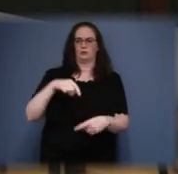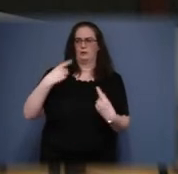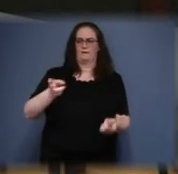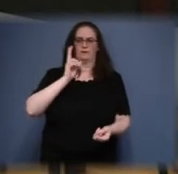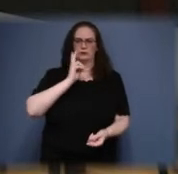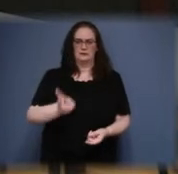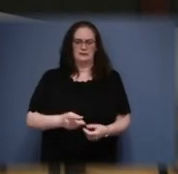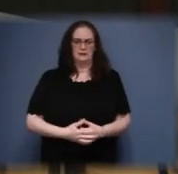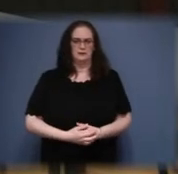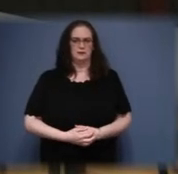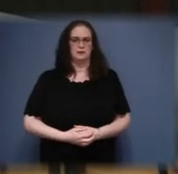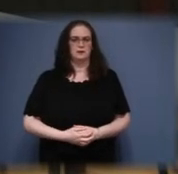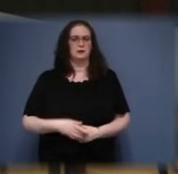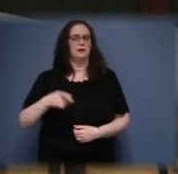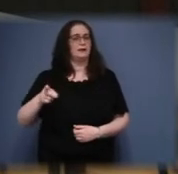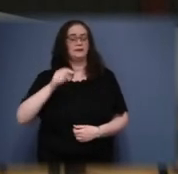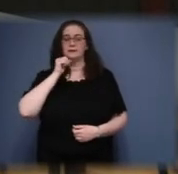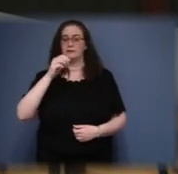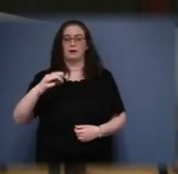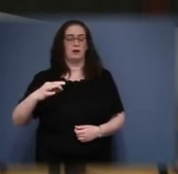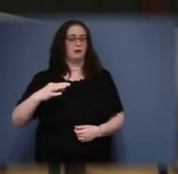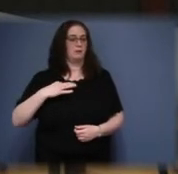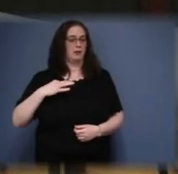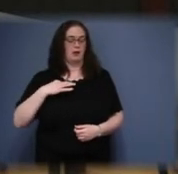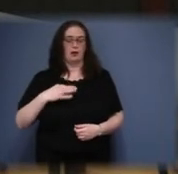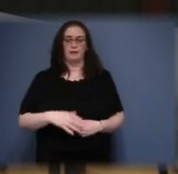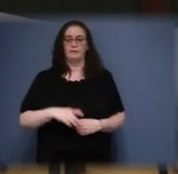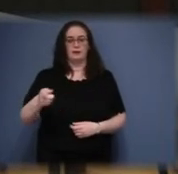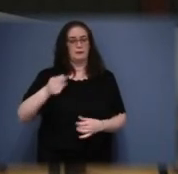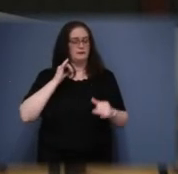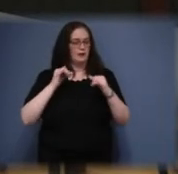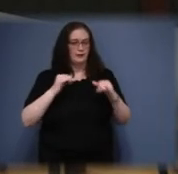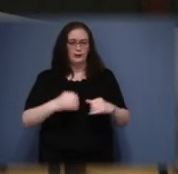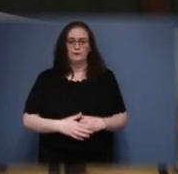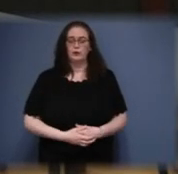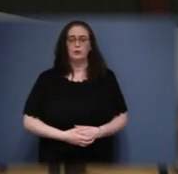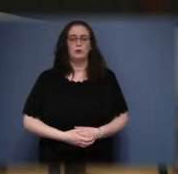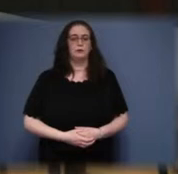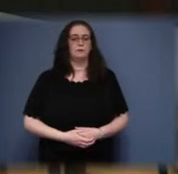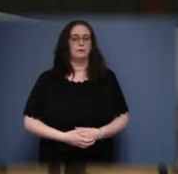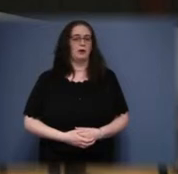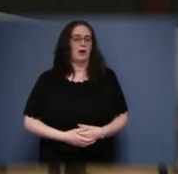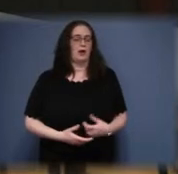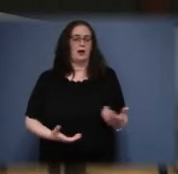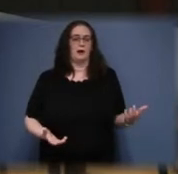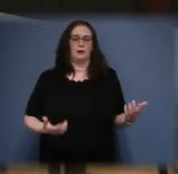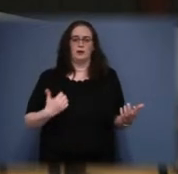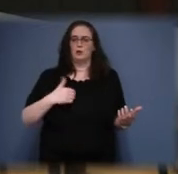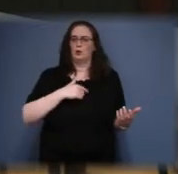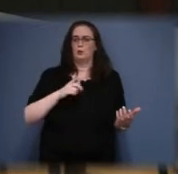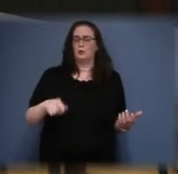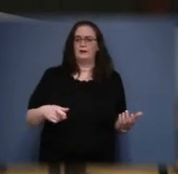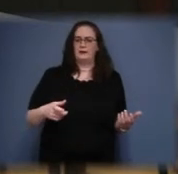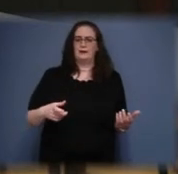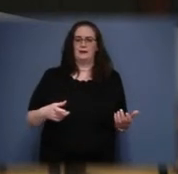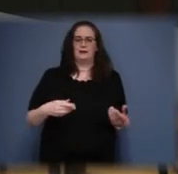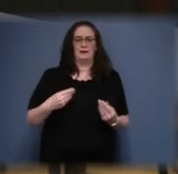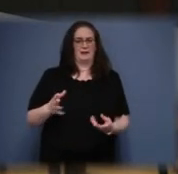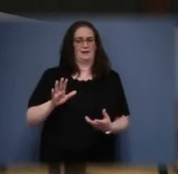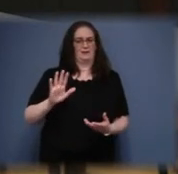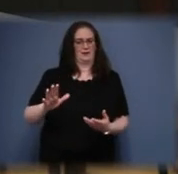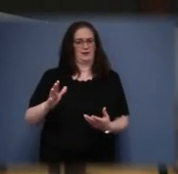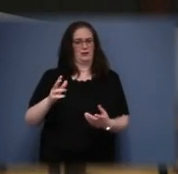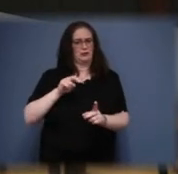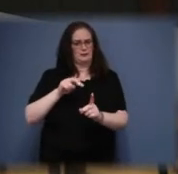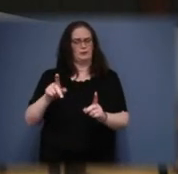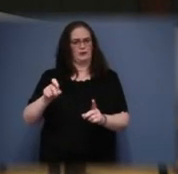seen. He did not apply. He was not interviewed. We need to, given her perspective, we